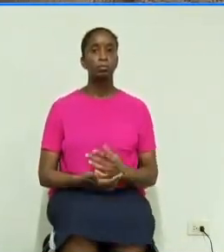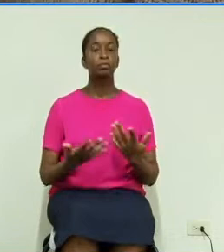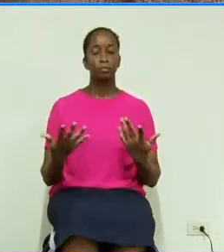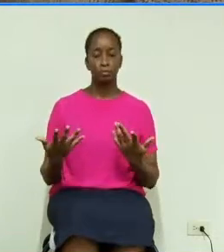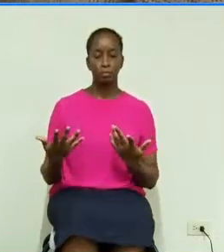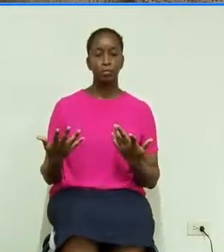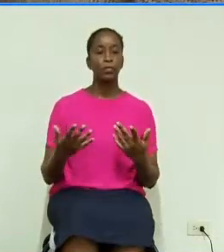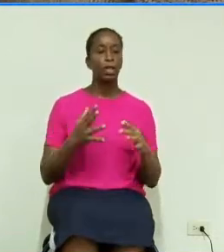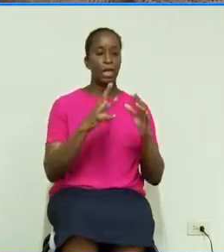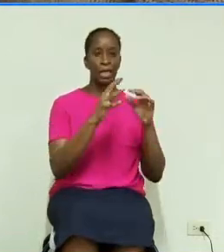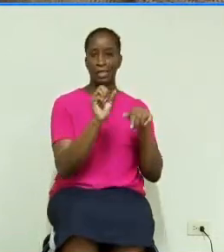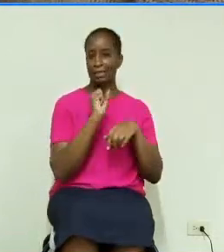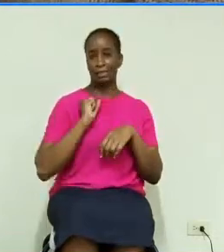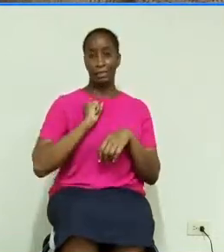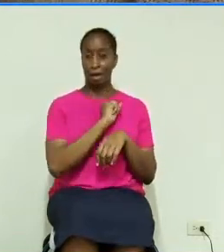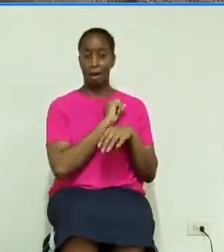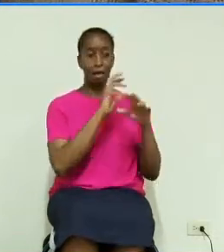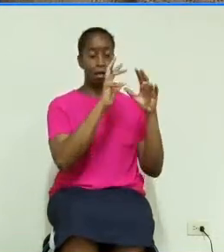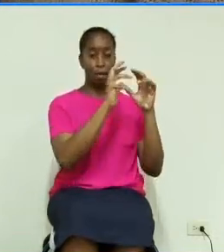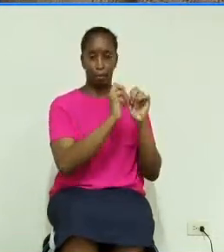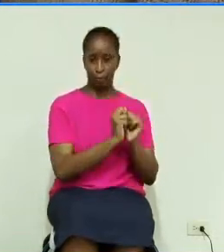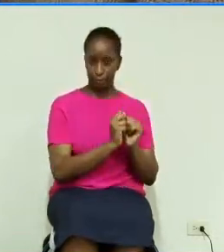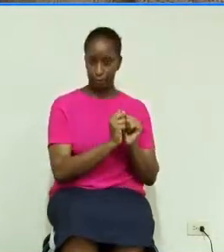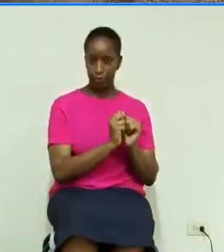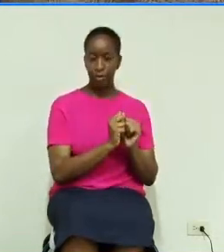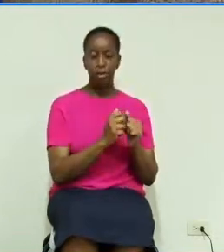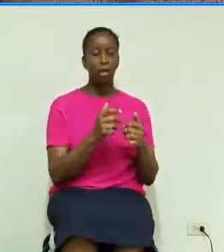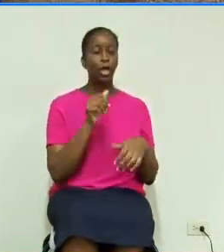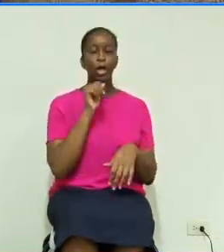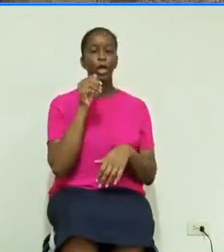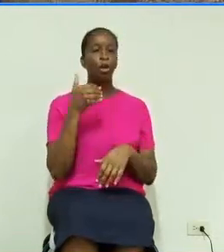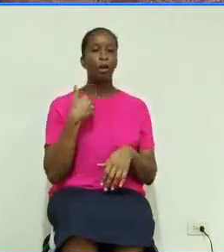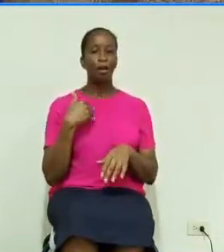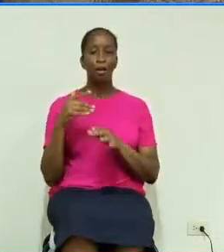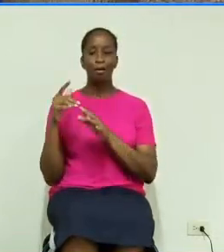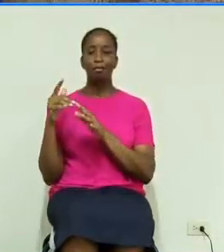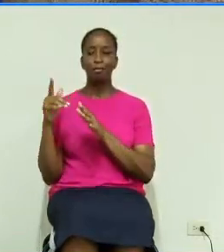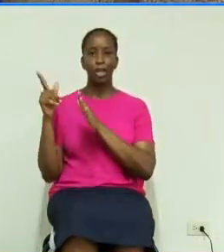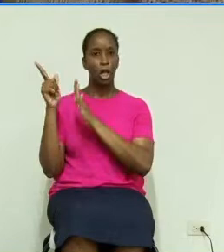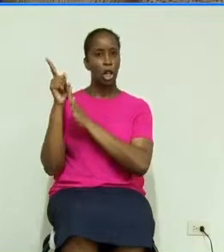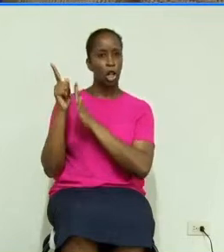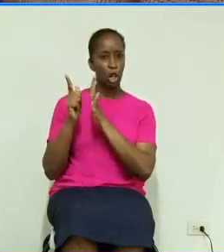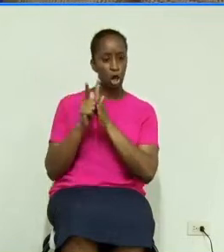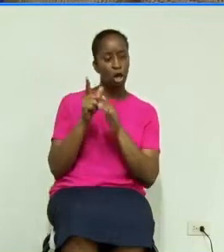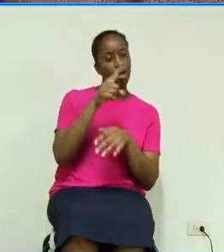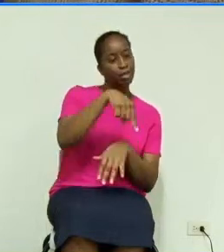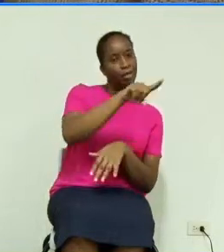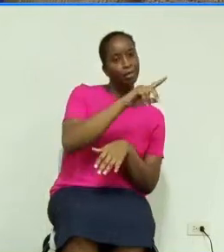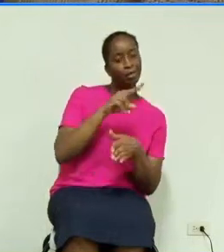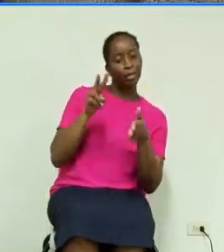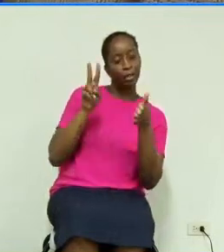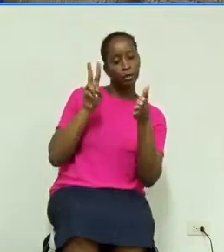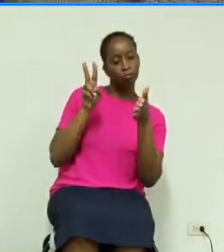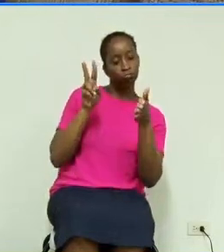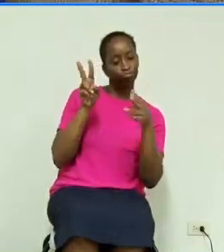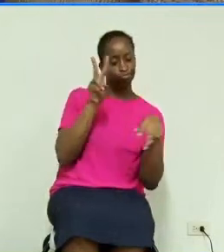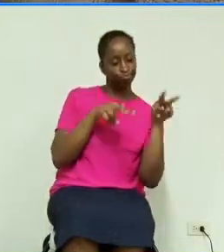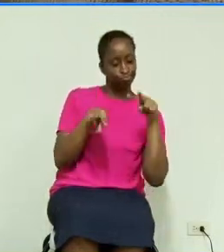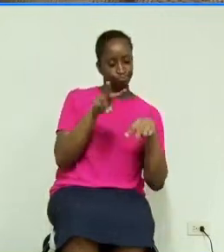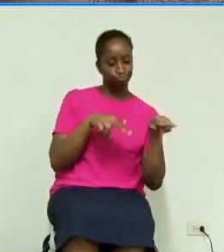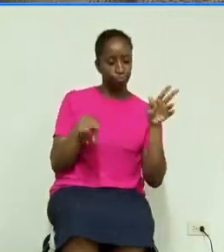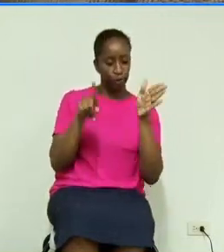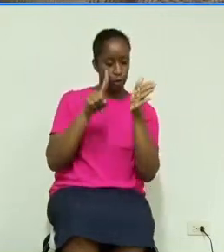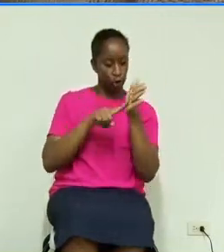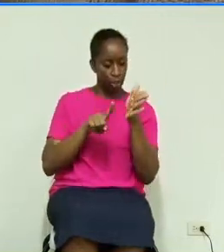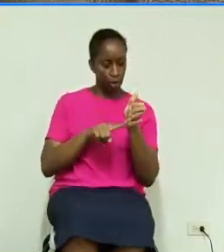eyes, a sober review in a more